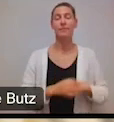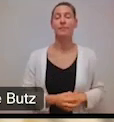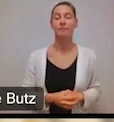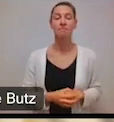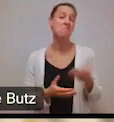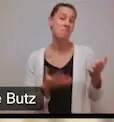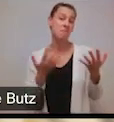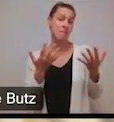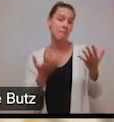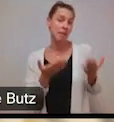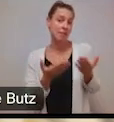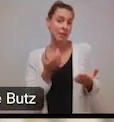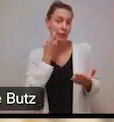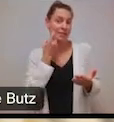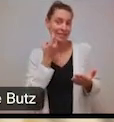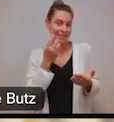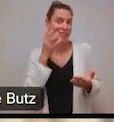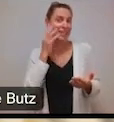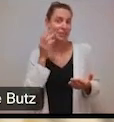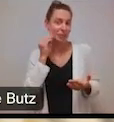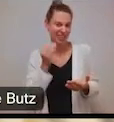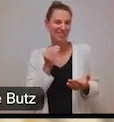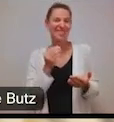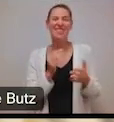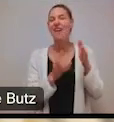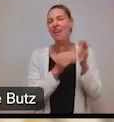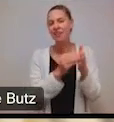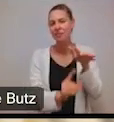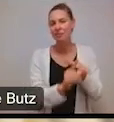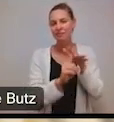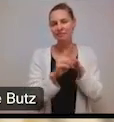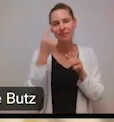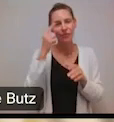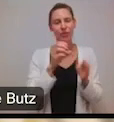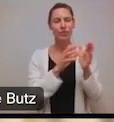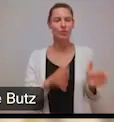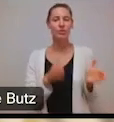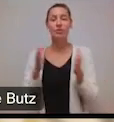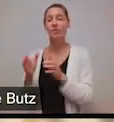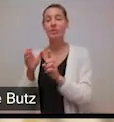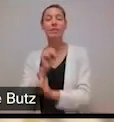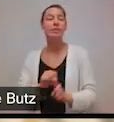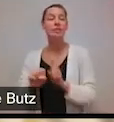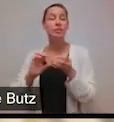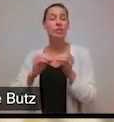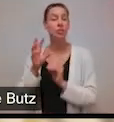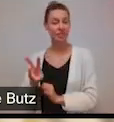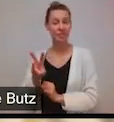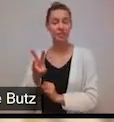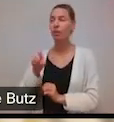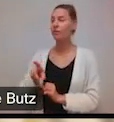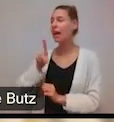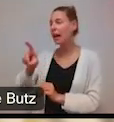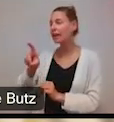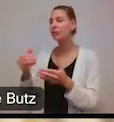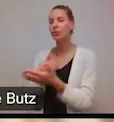have happened to you recently. This is very common for students. And scenario number 6, you need to find out from your new coworker where to park